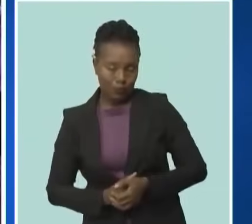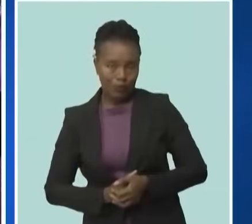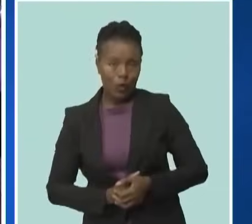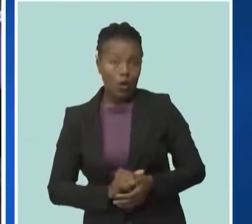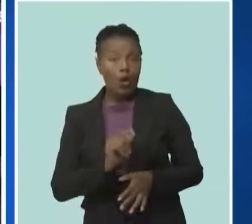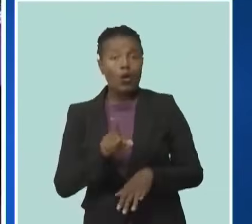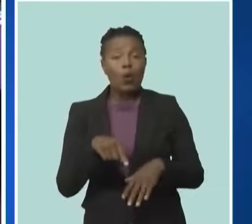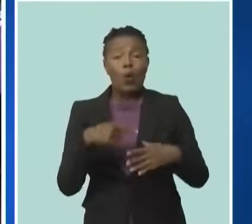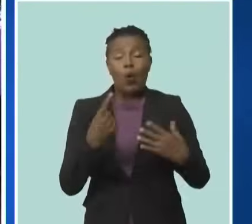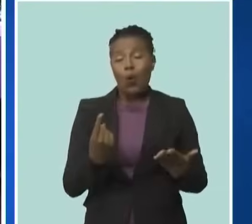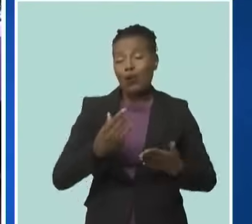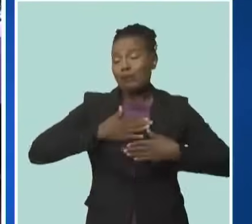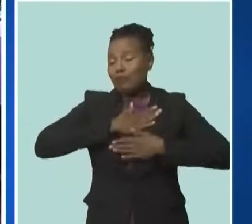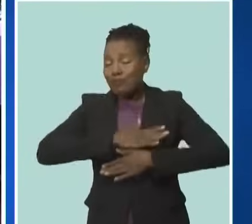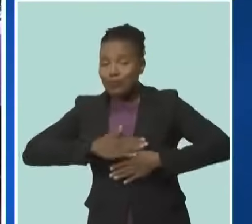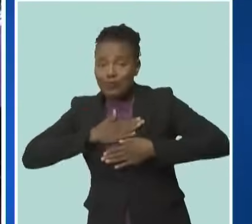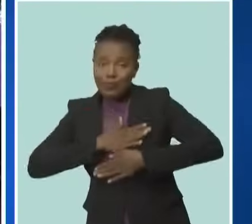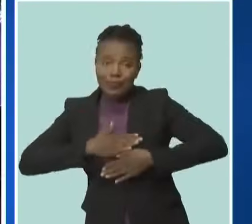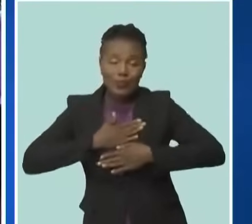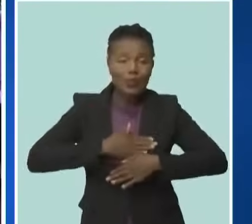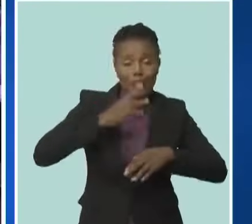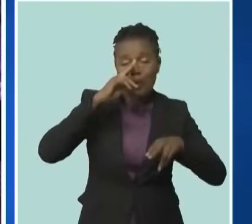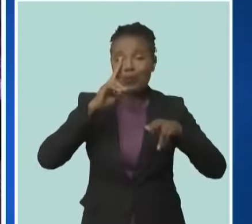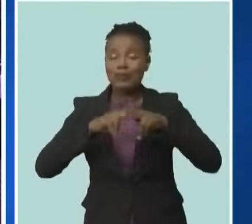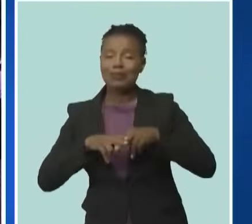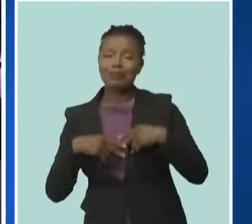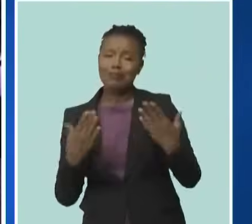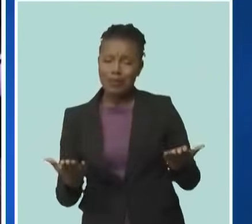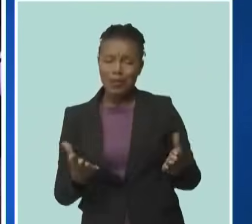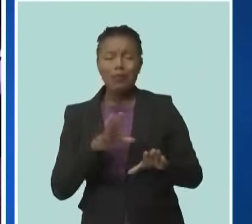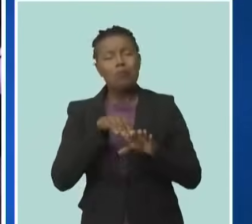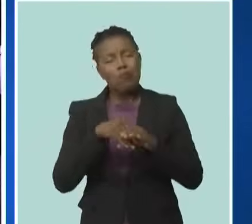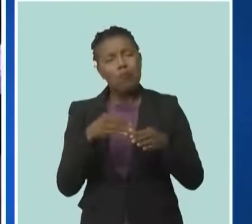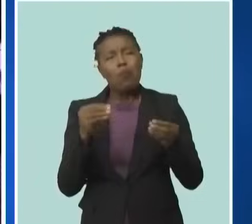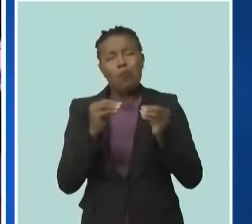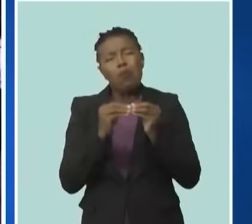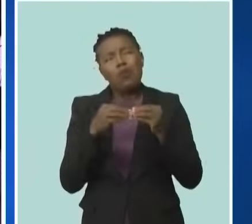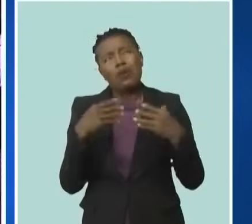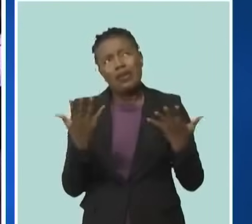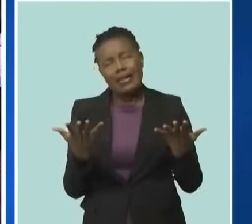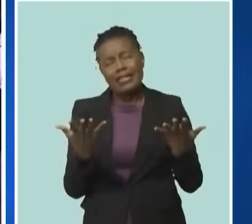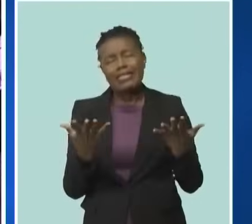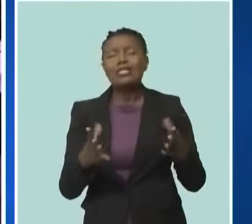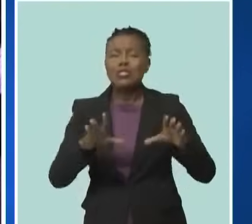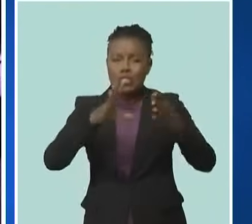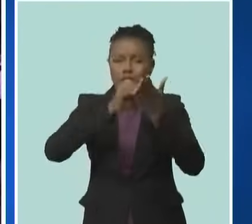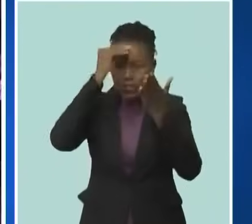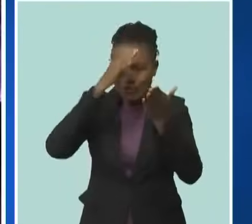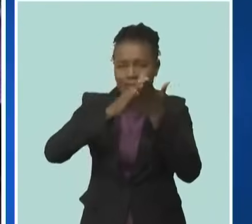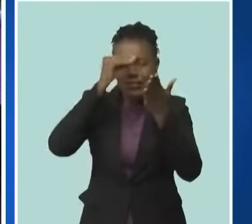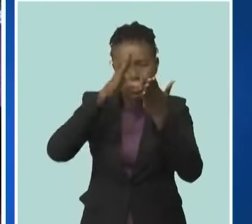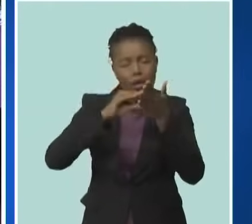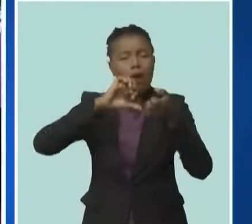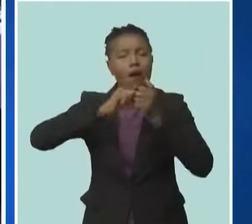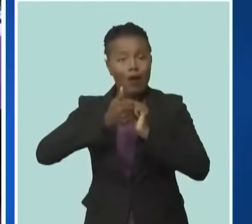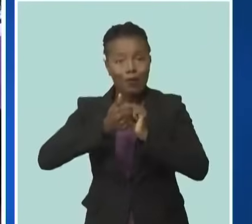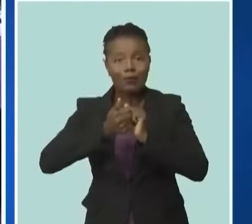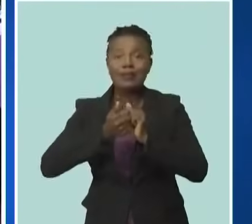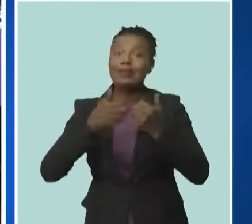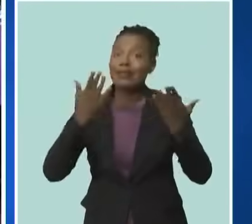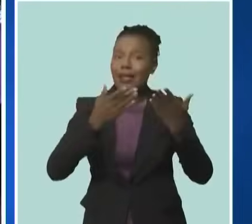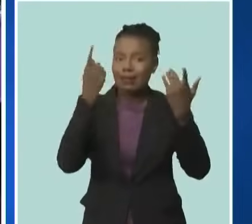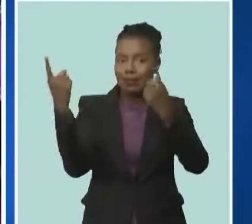as usual. It would be more along the lines of edutainment, right? When you come, you will be educated through the entertainment that we